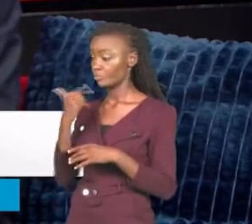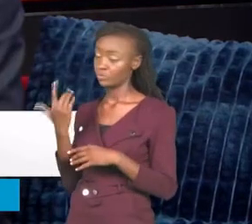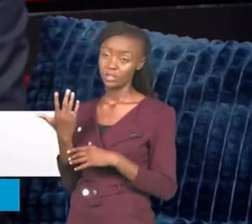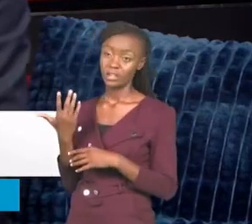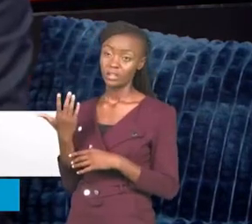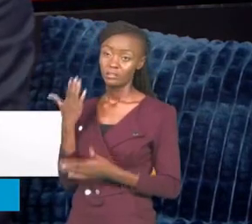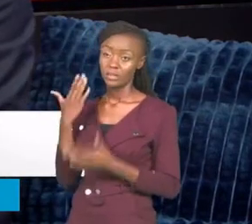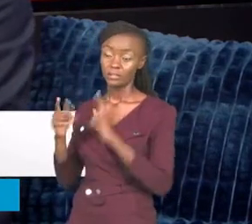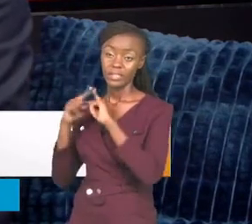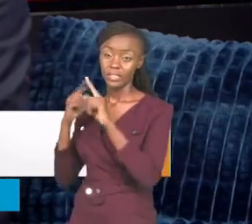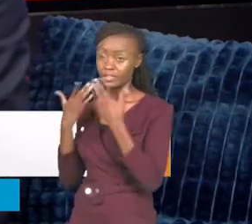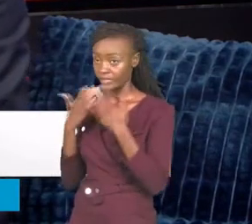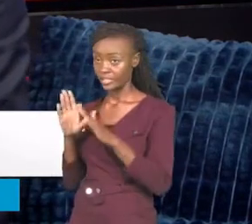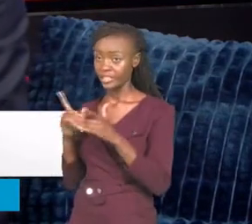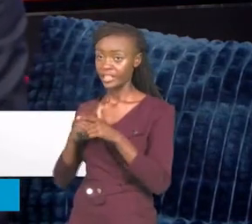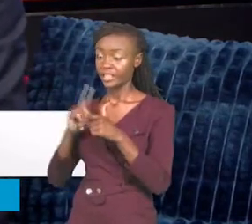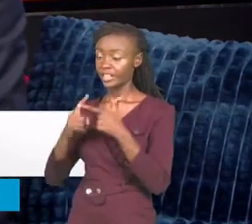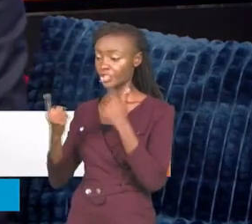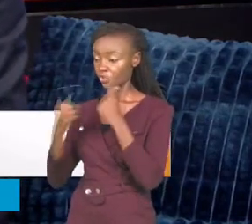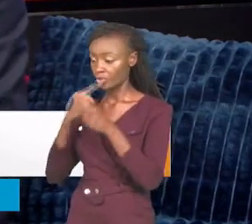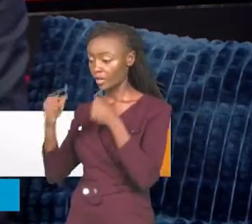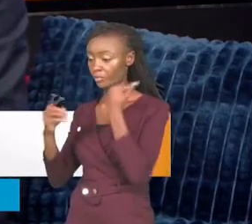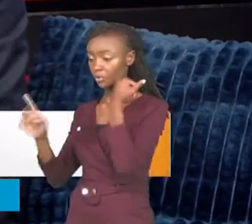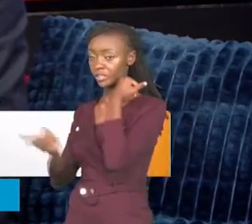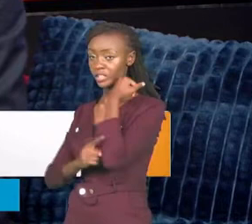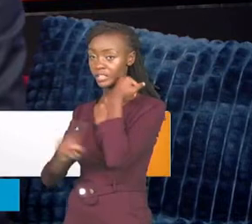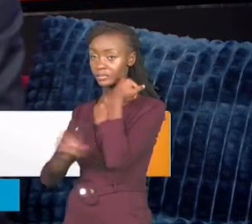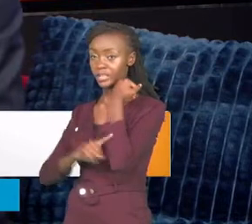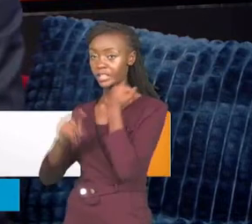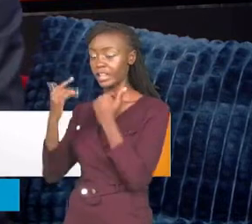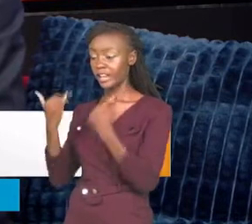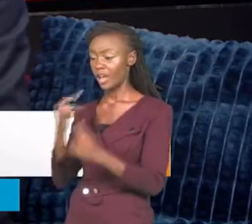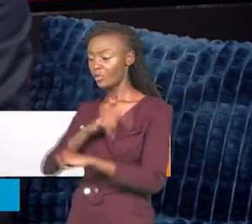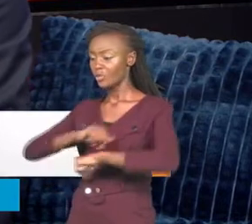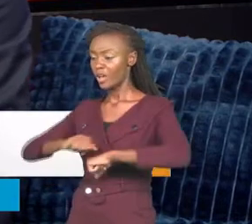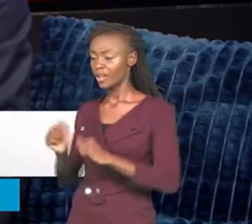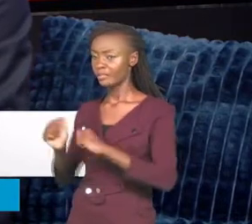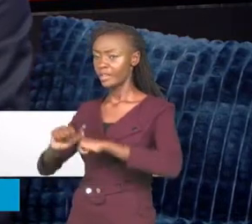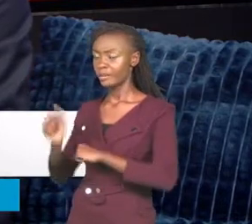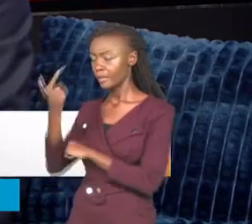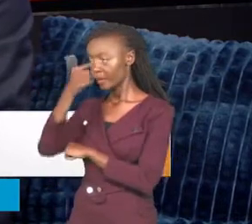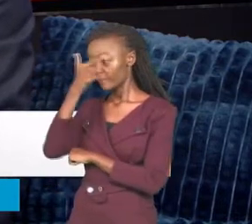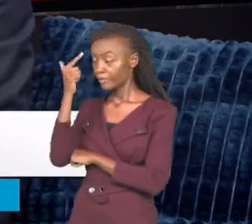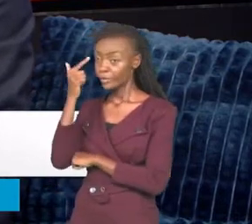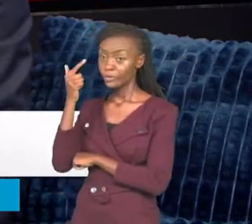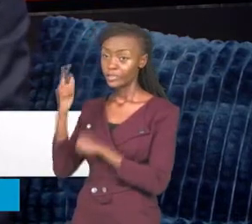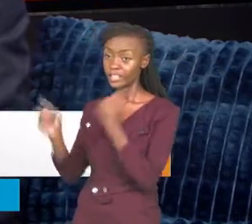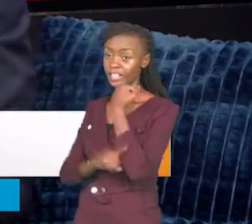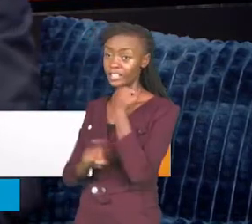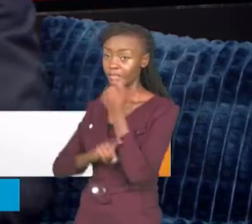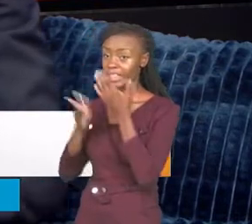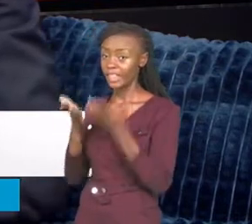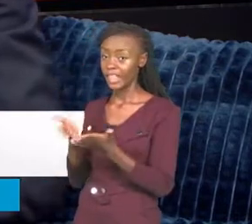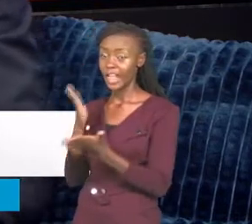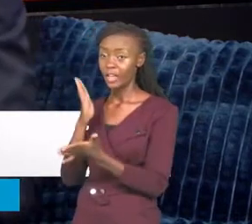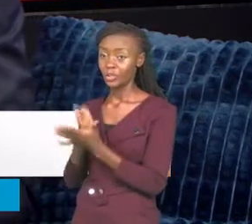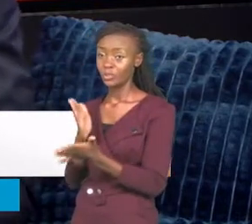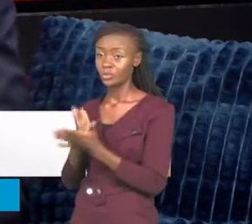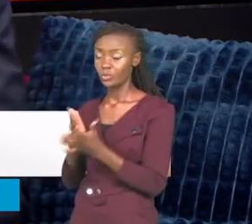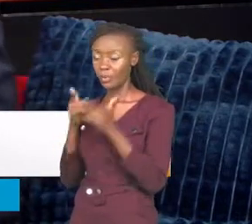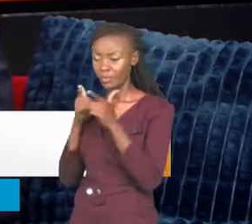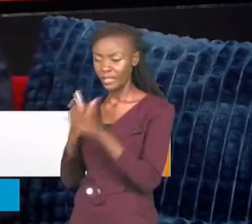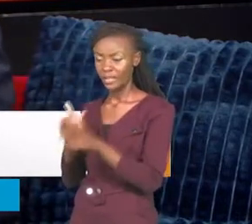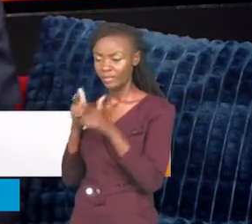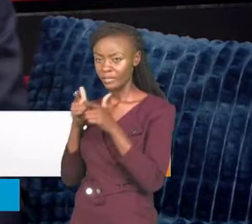Now, let's talk about discipline. Are you happy with the discipline so far? Especially, we're talking about, we've been so much blaming